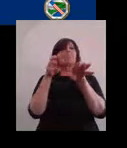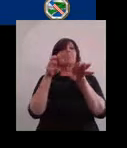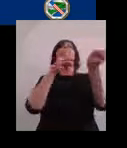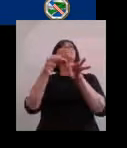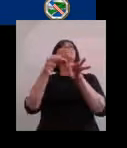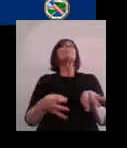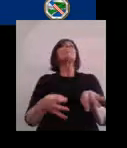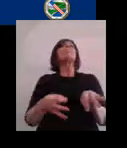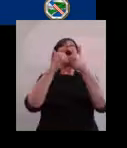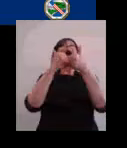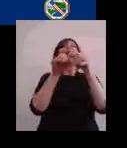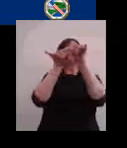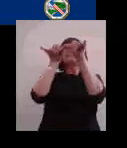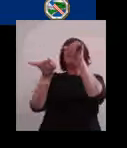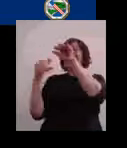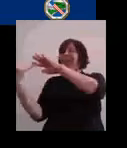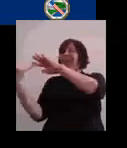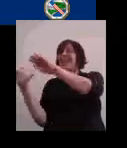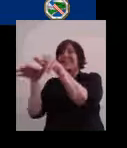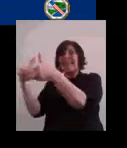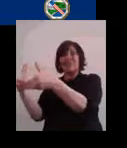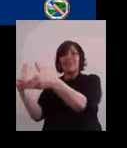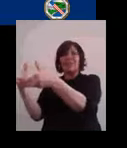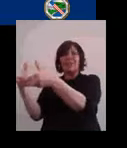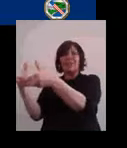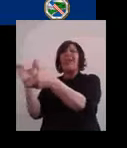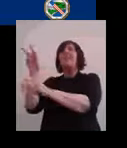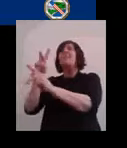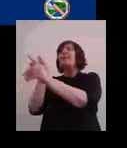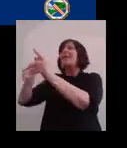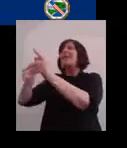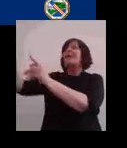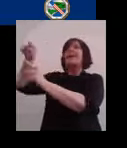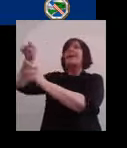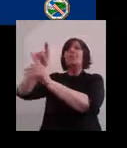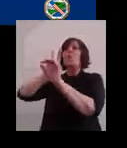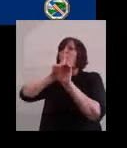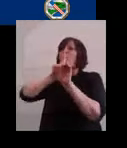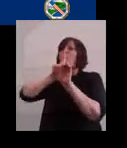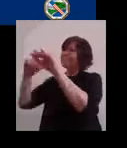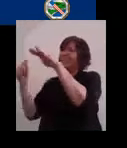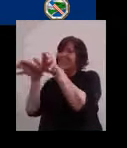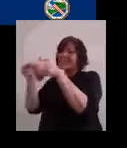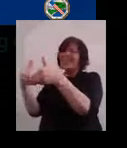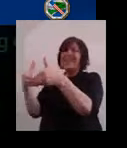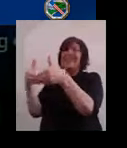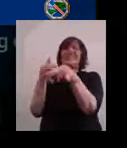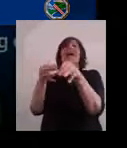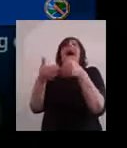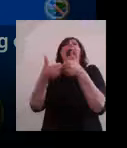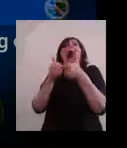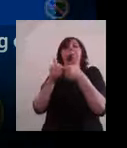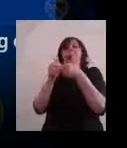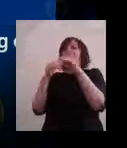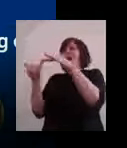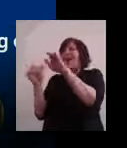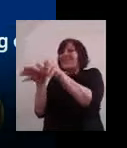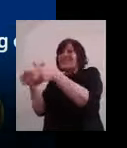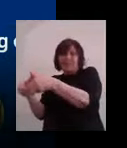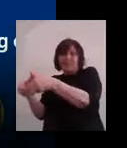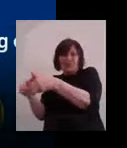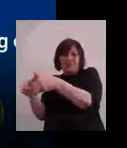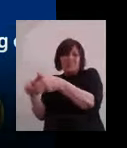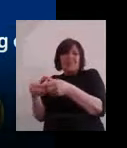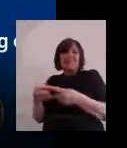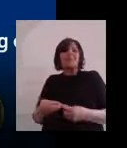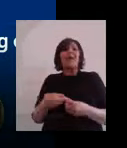orders. So that's a legal order for people to be in isolation, and instructions how to be in isolation, and instructions about how to return to